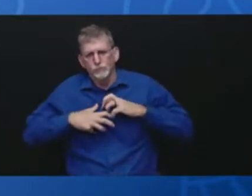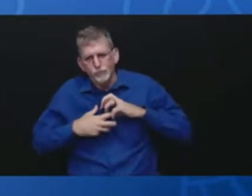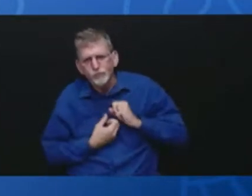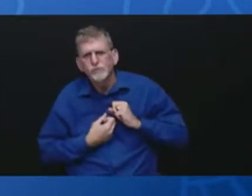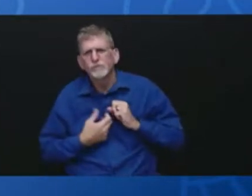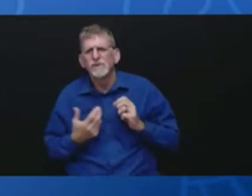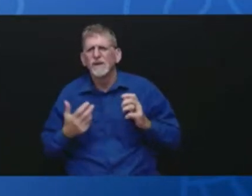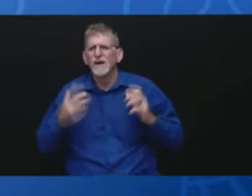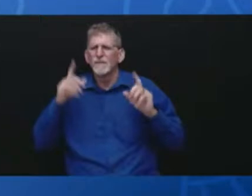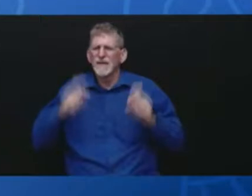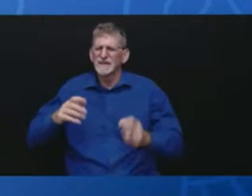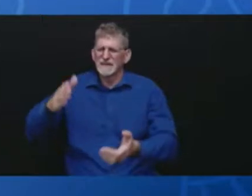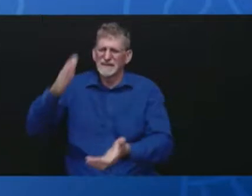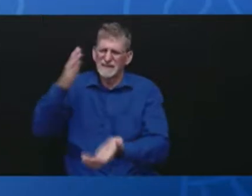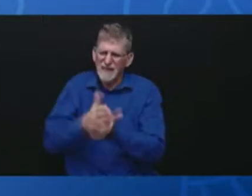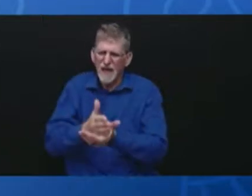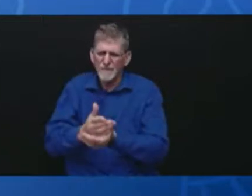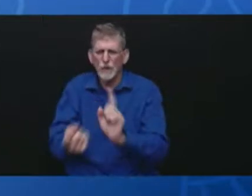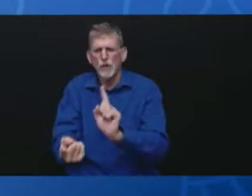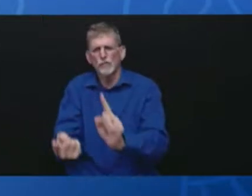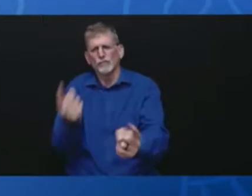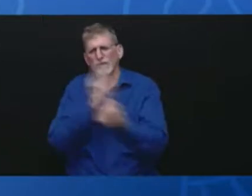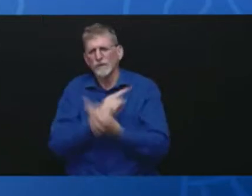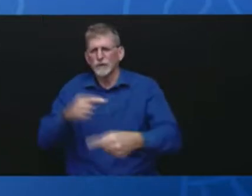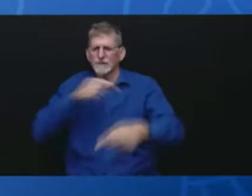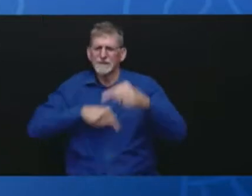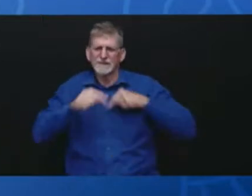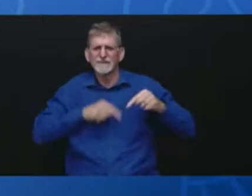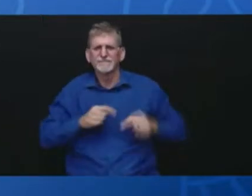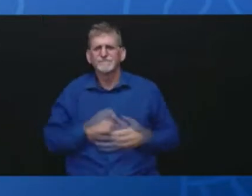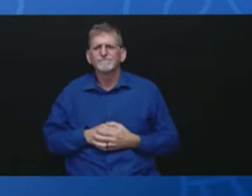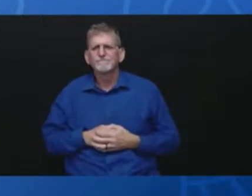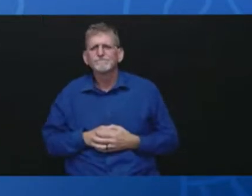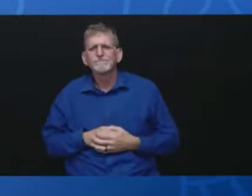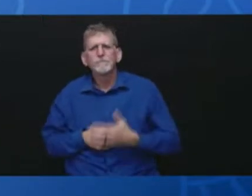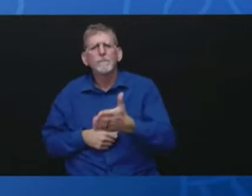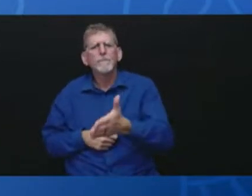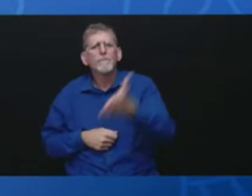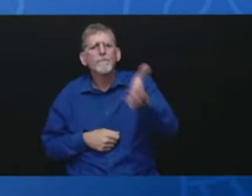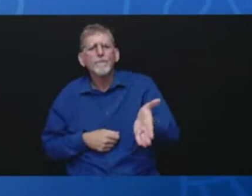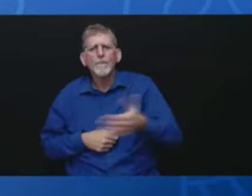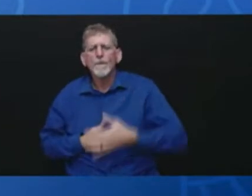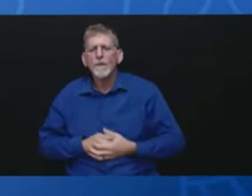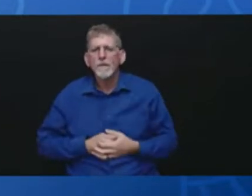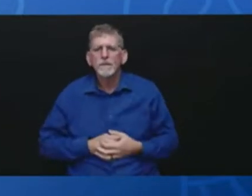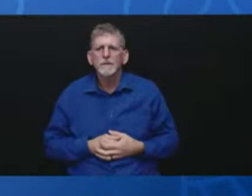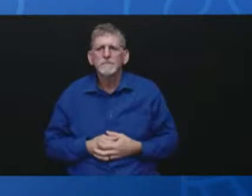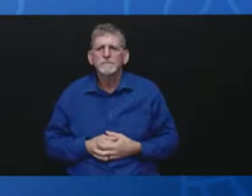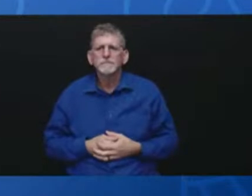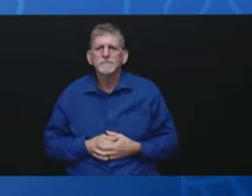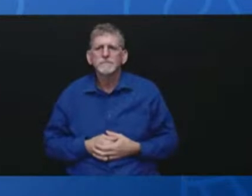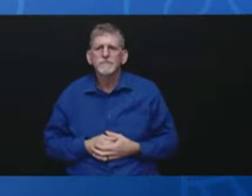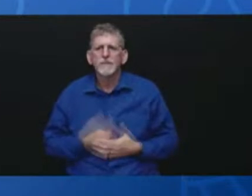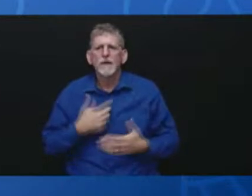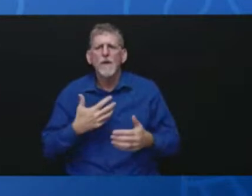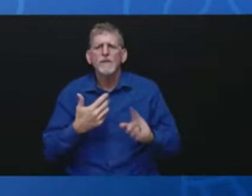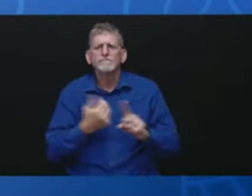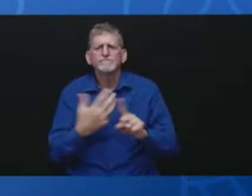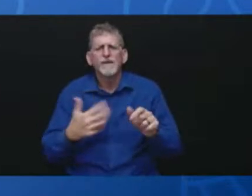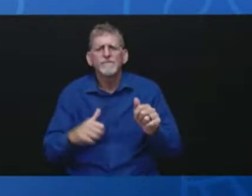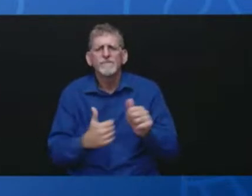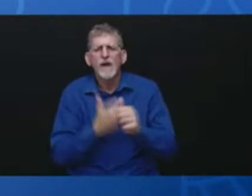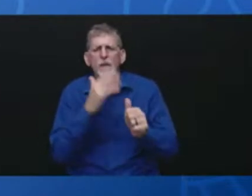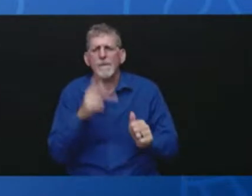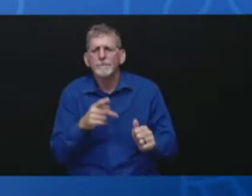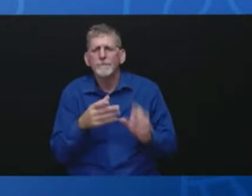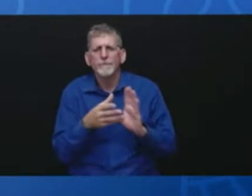we're doing what we're doing right now. Yes? Thank you. Following up on this story that happened last week about